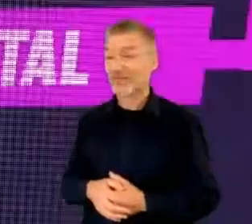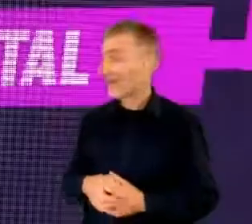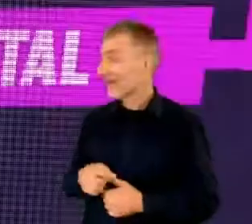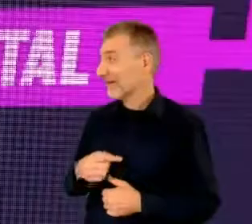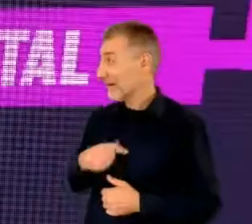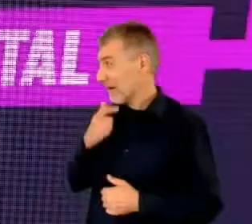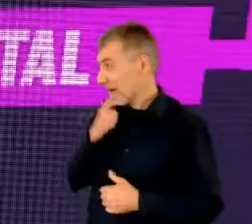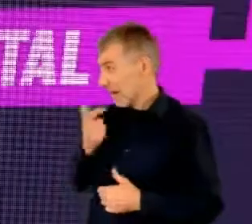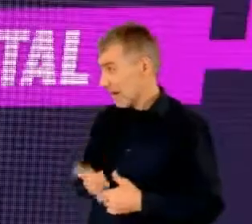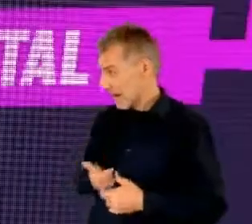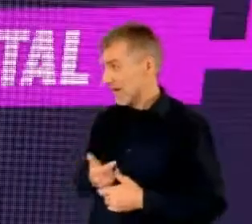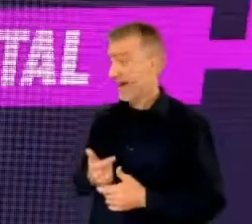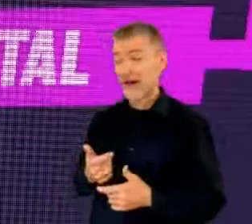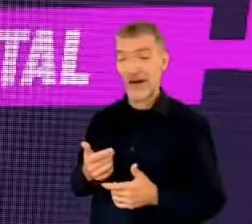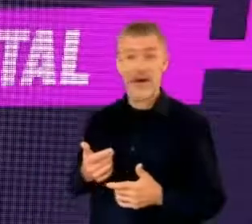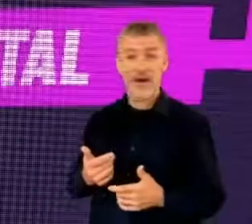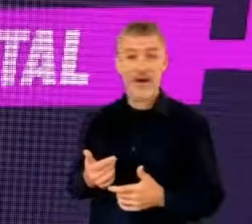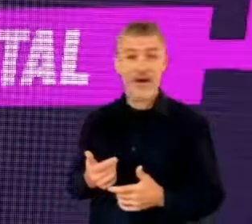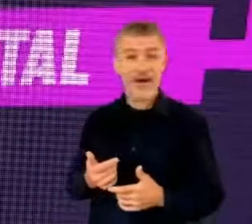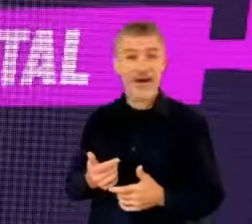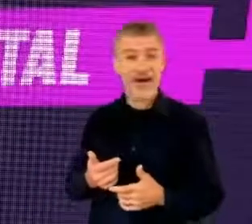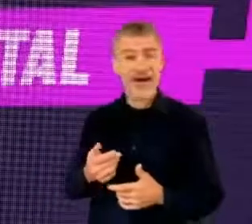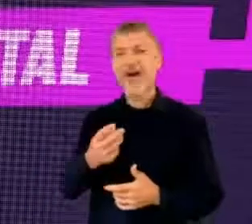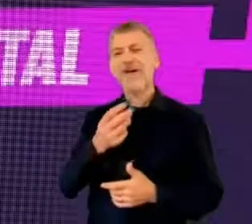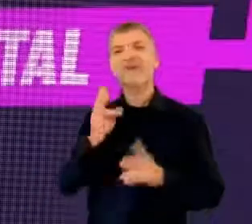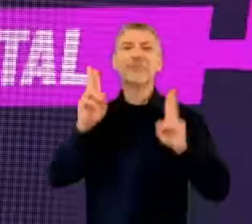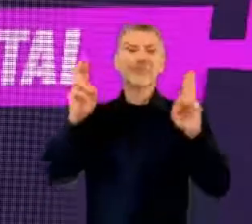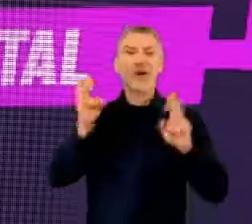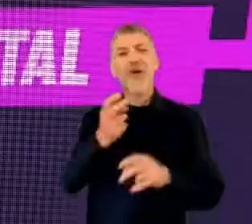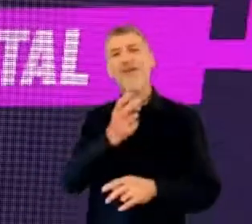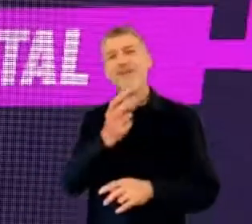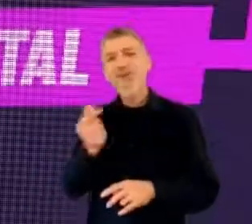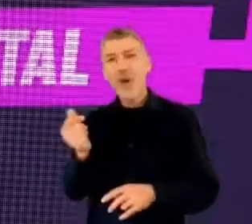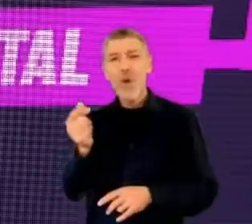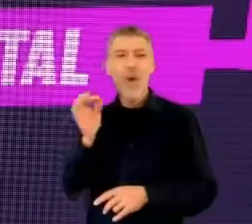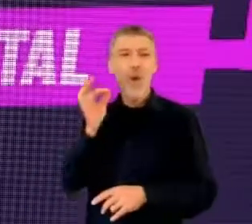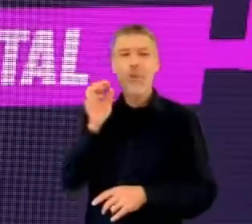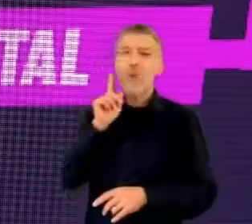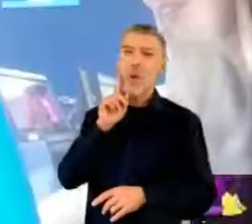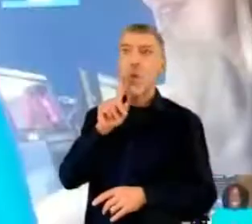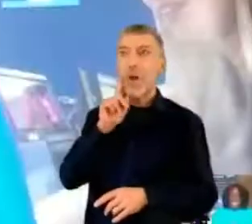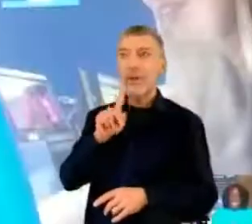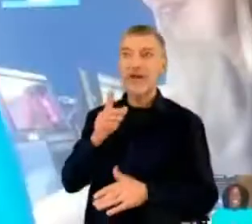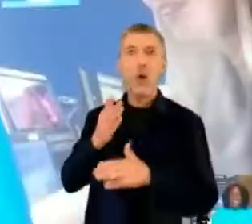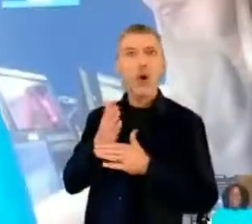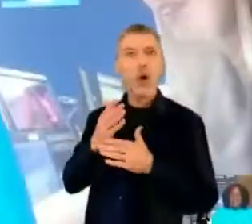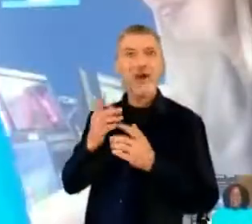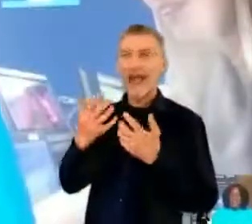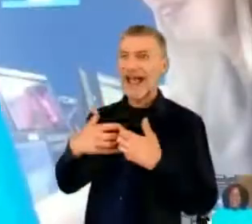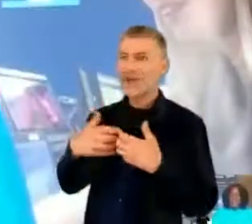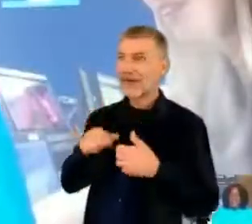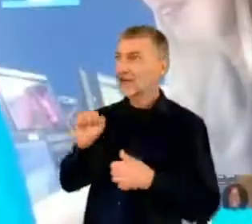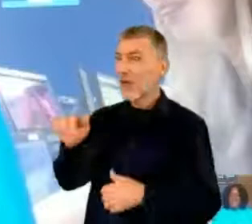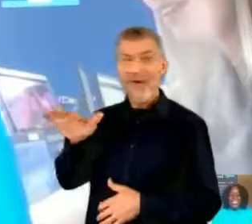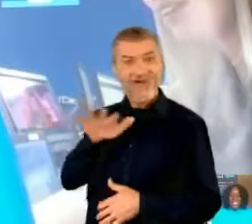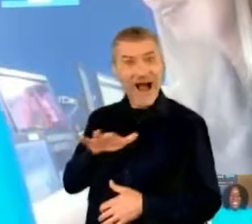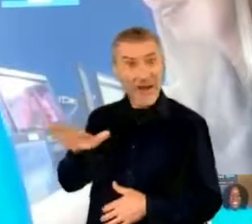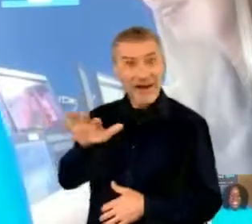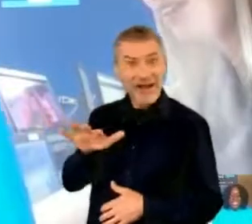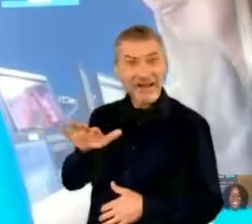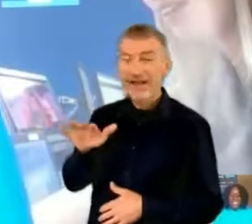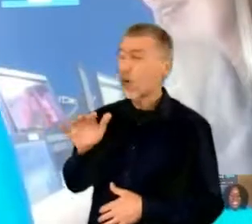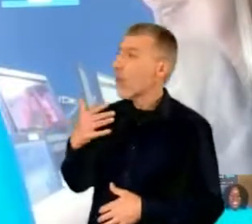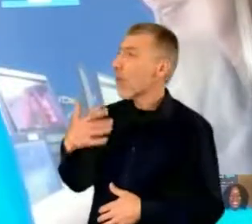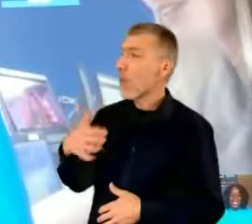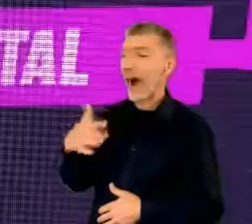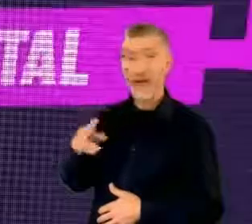hear about, you know, there's a few women in engineering, but you had them in your family. That's incredible. So you could literally see and touch